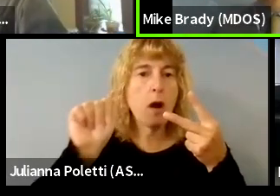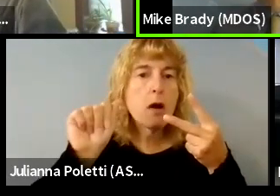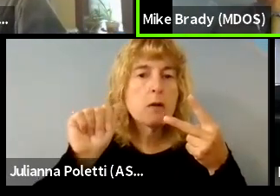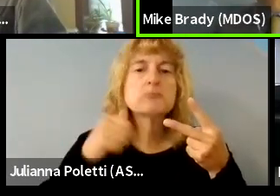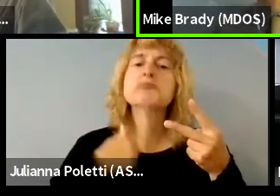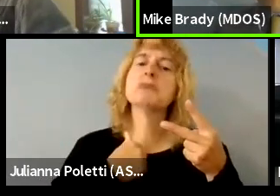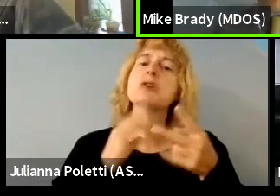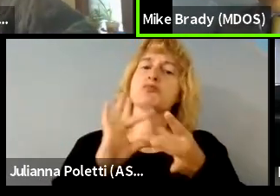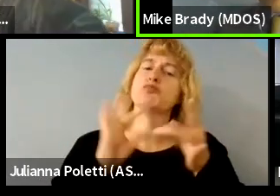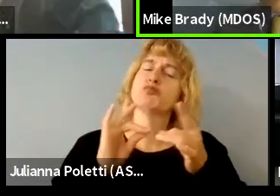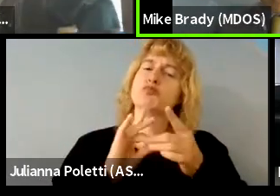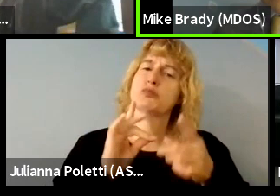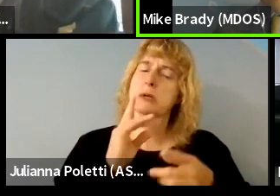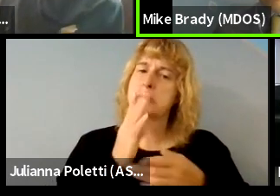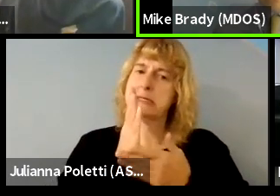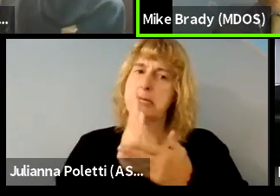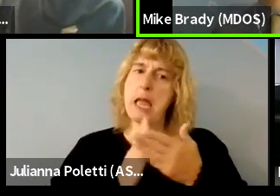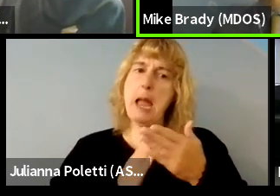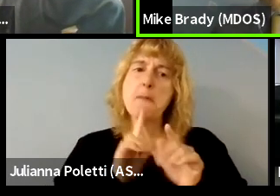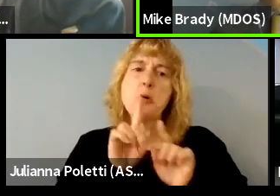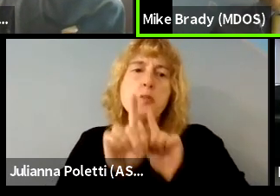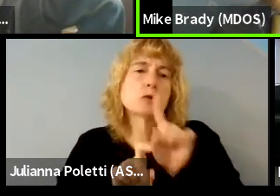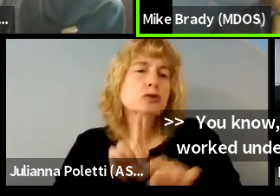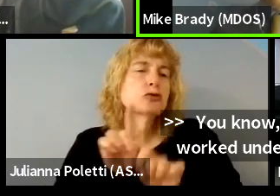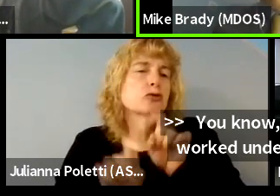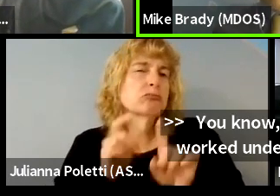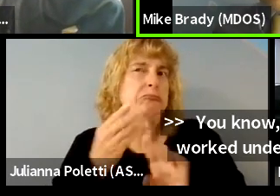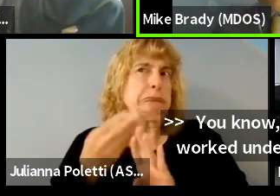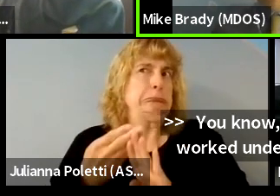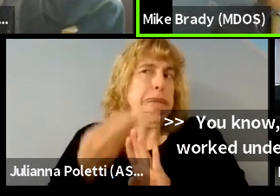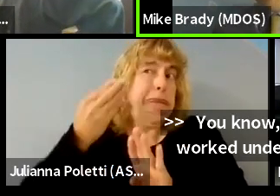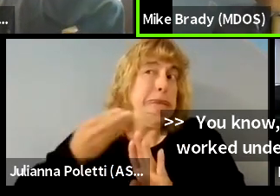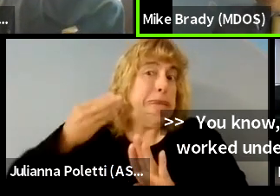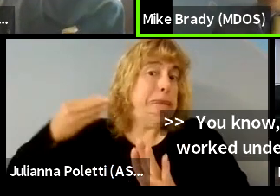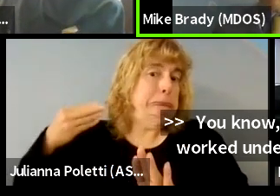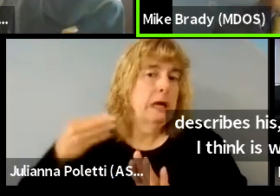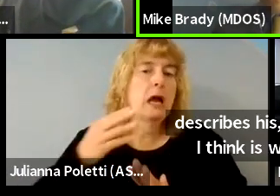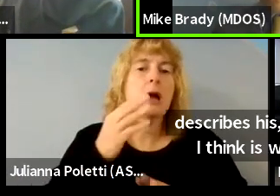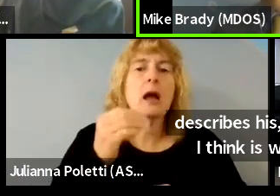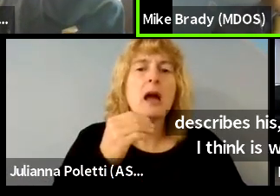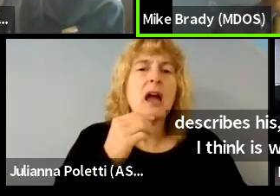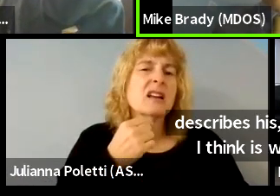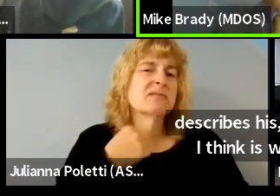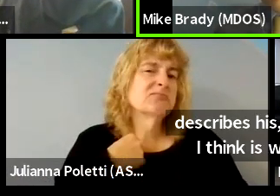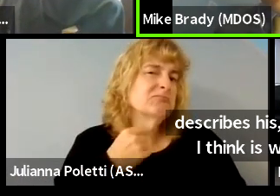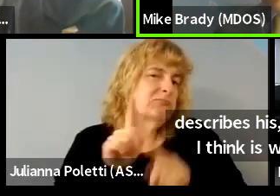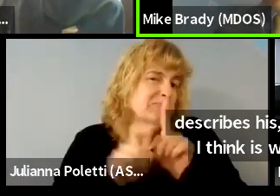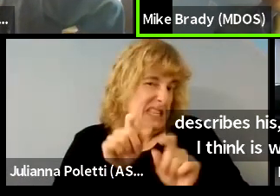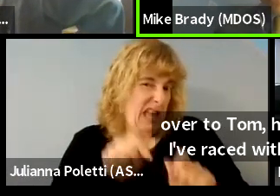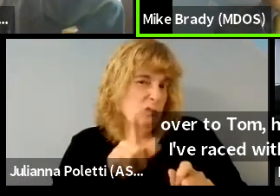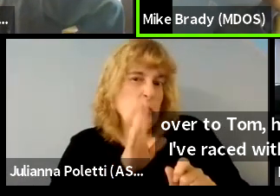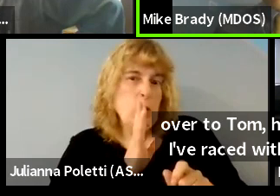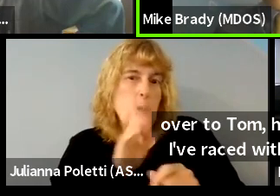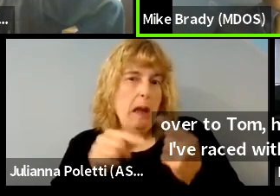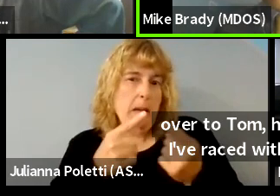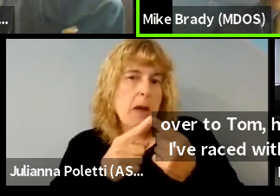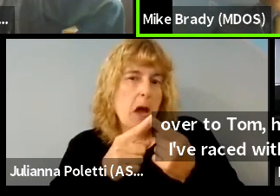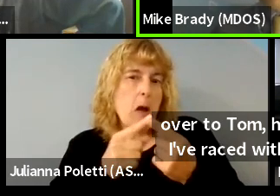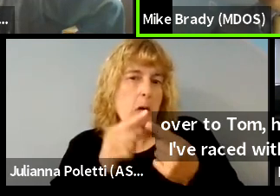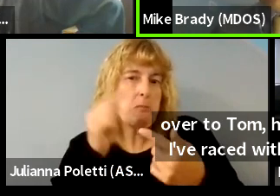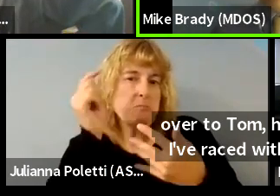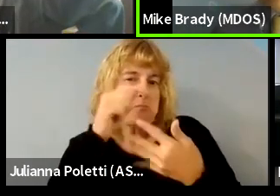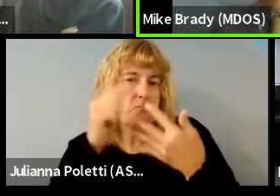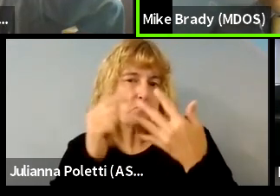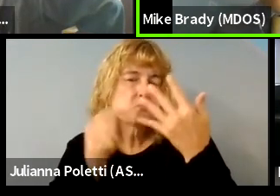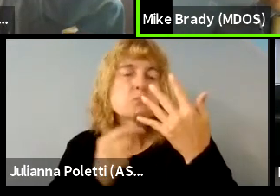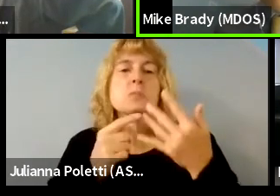had come up in our prior conversations, and he said he'd be able to speak to some of that, though has limitations